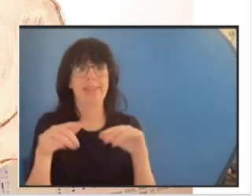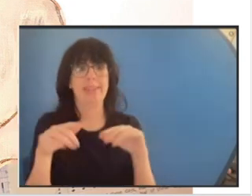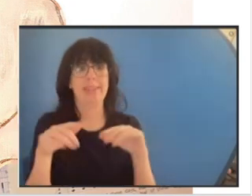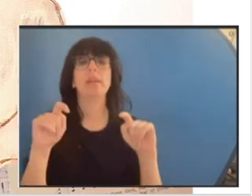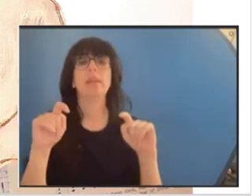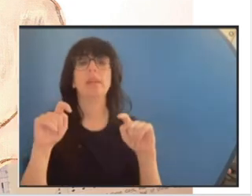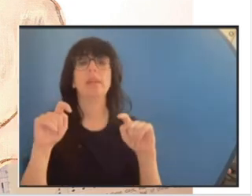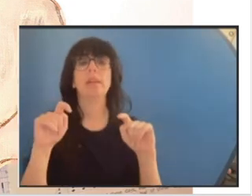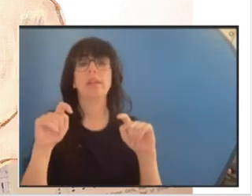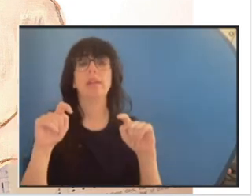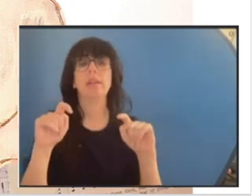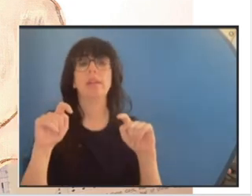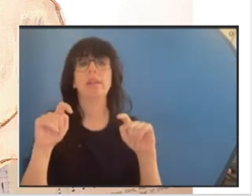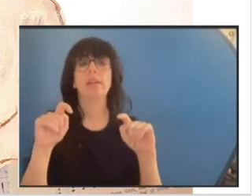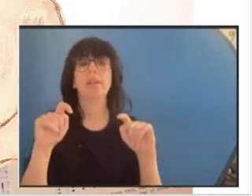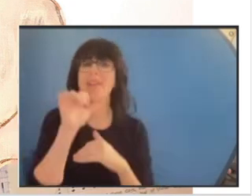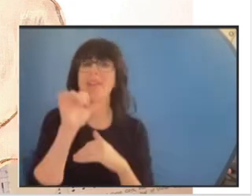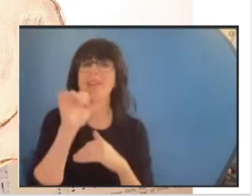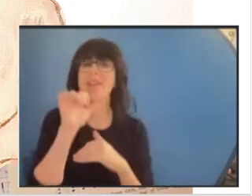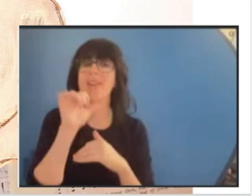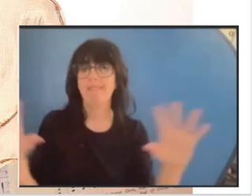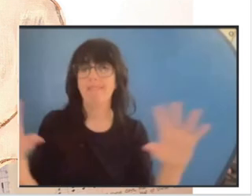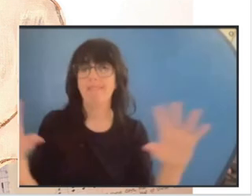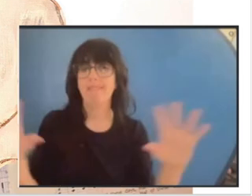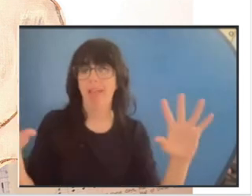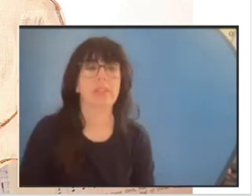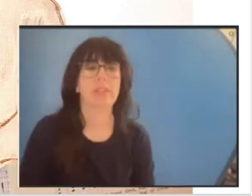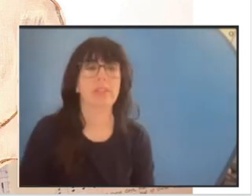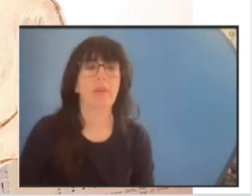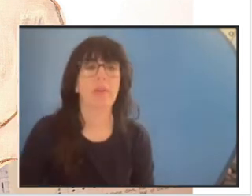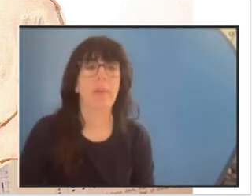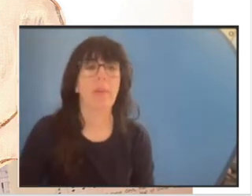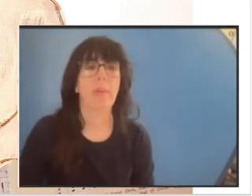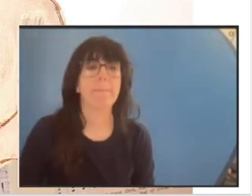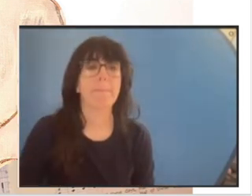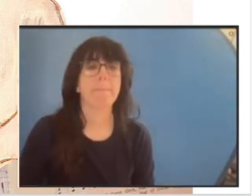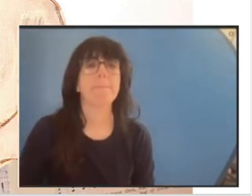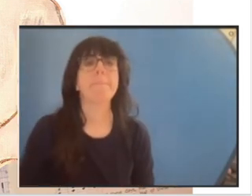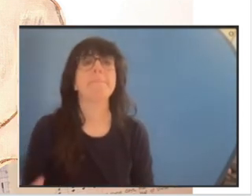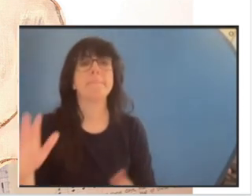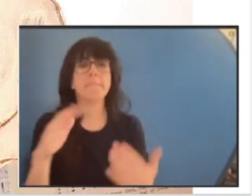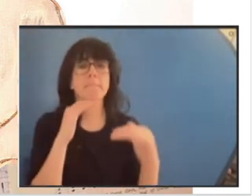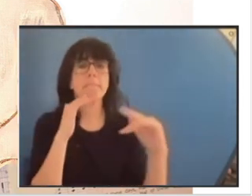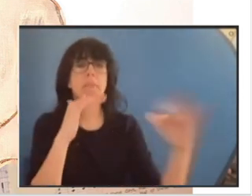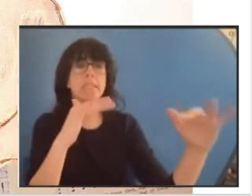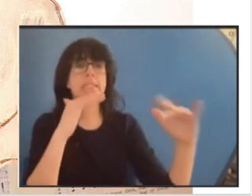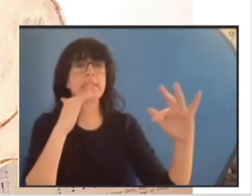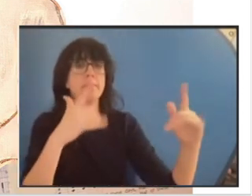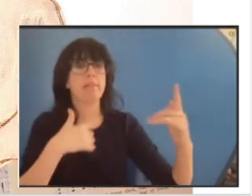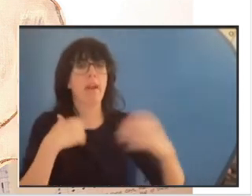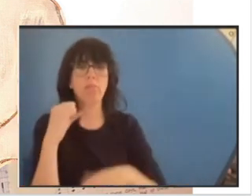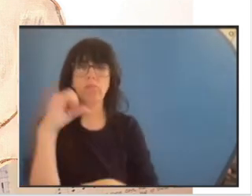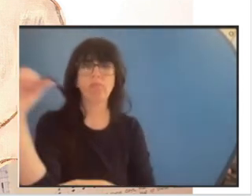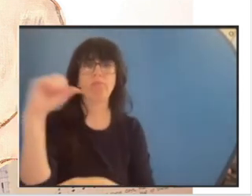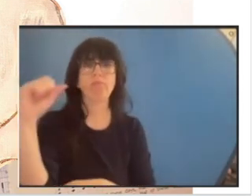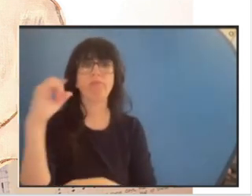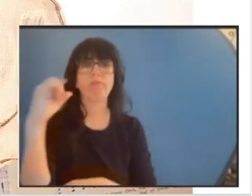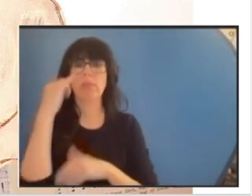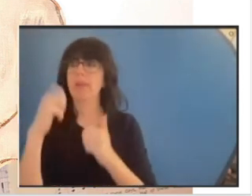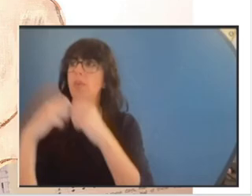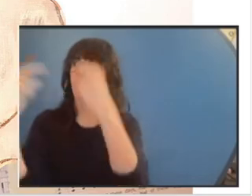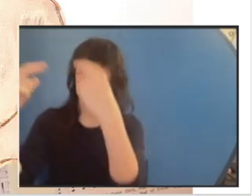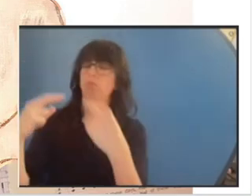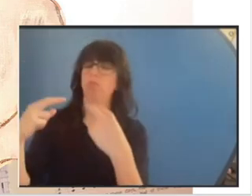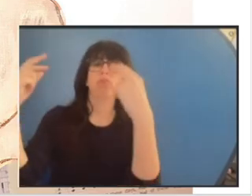nonviolent. Sing, I've been buked when society frowns on you. I've been buked and